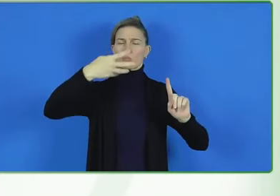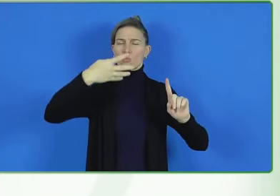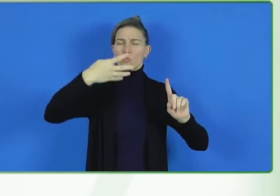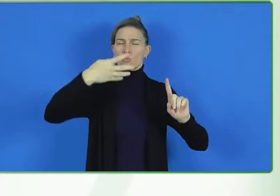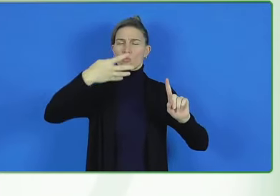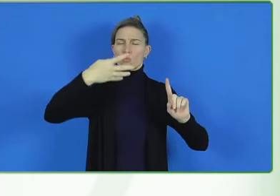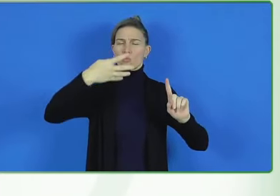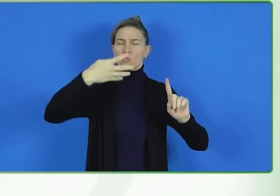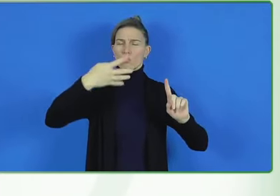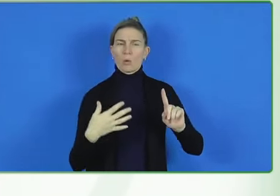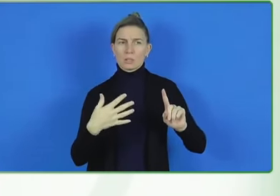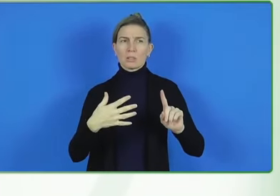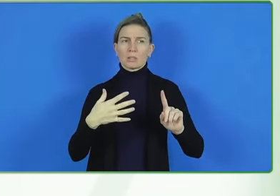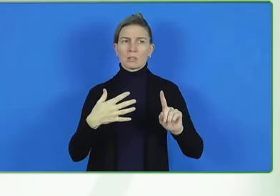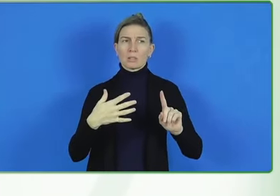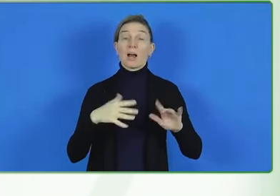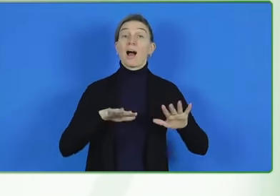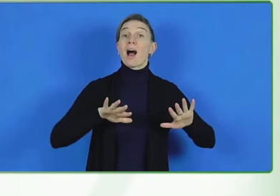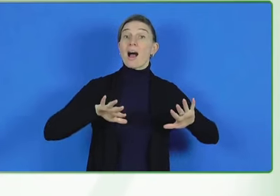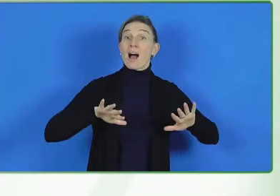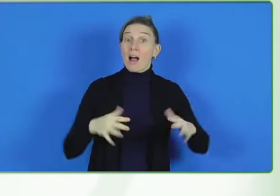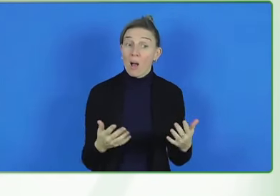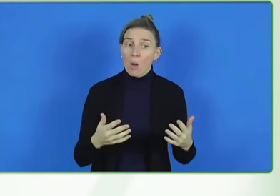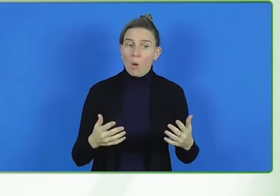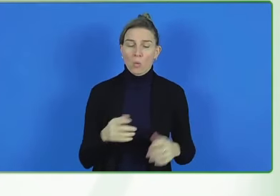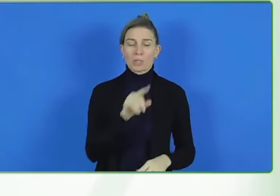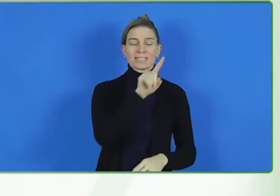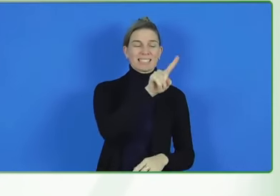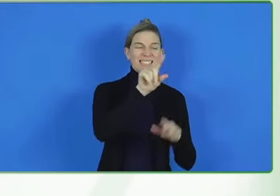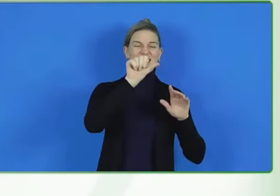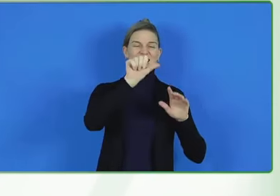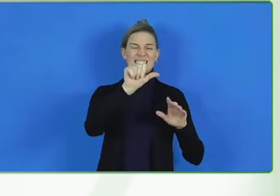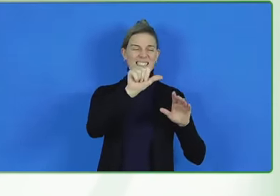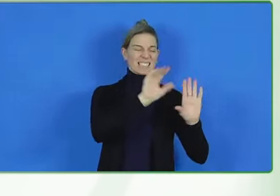16 responsible operators in the central